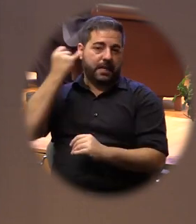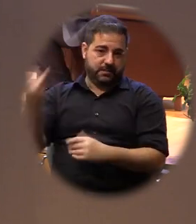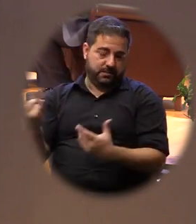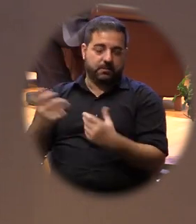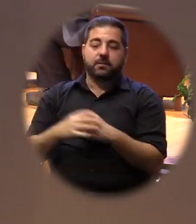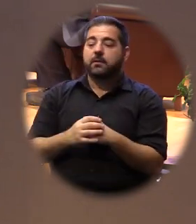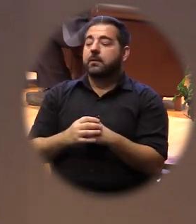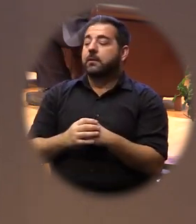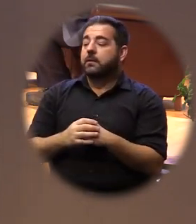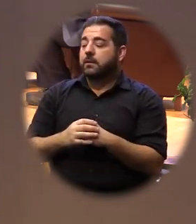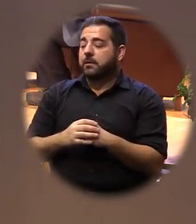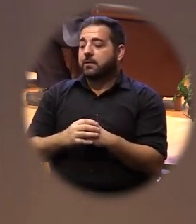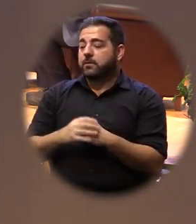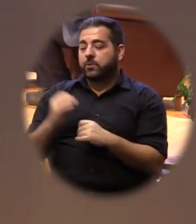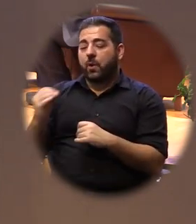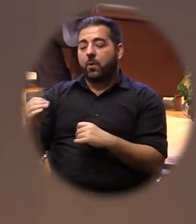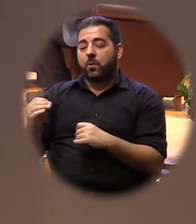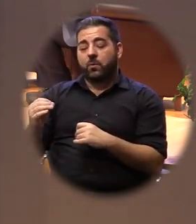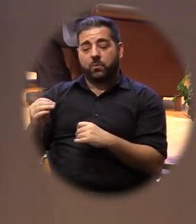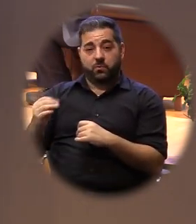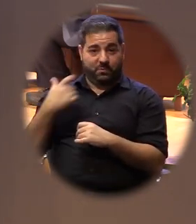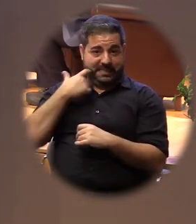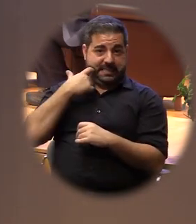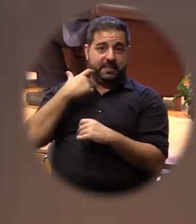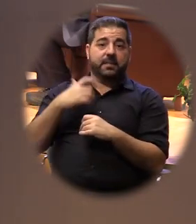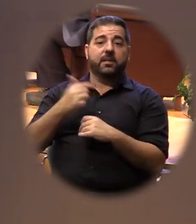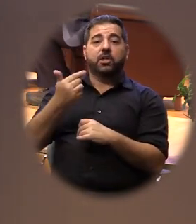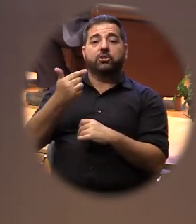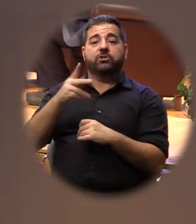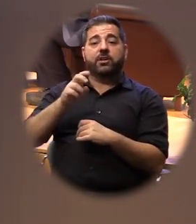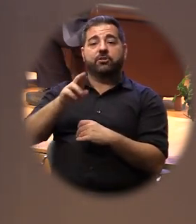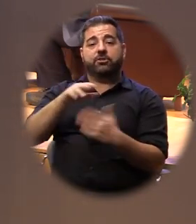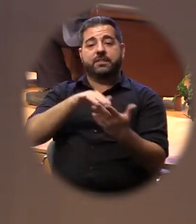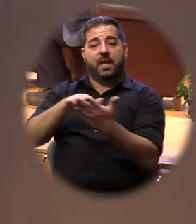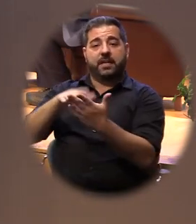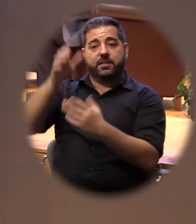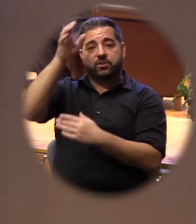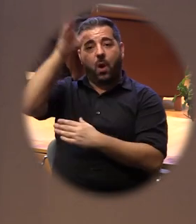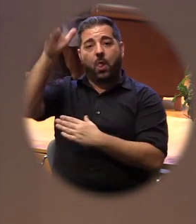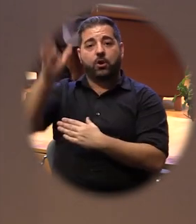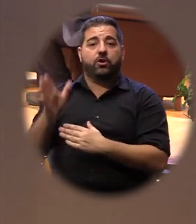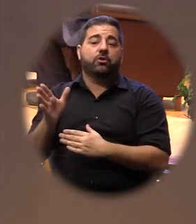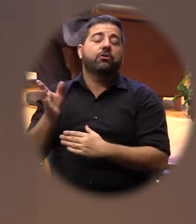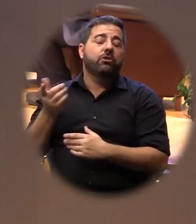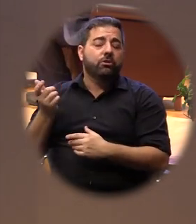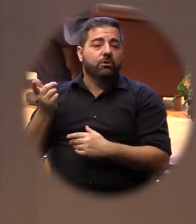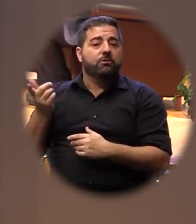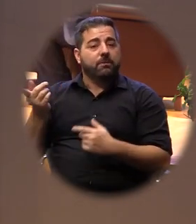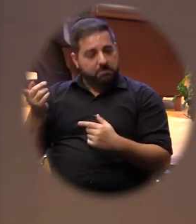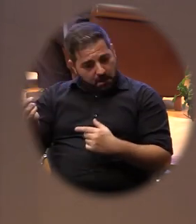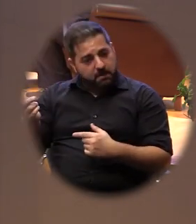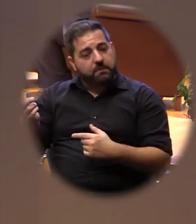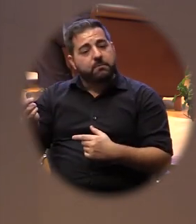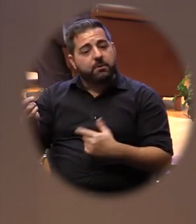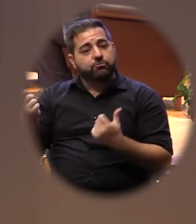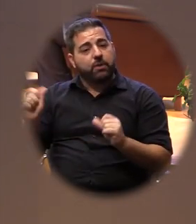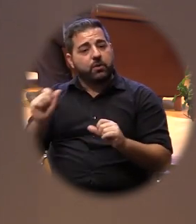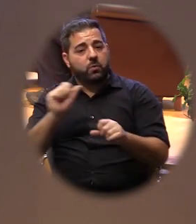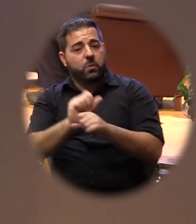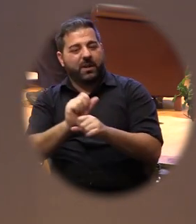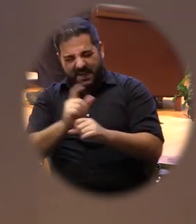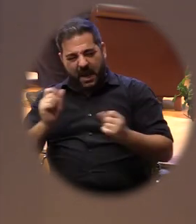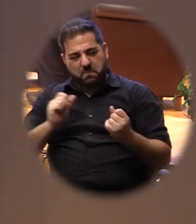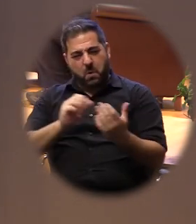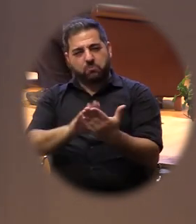And so more recently, gender studies scholars have been trying to work, and I approach